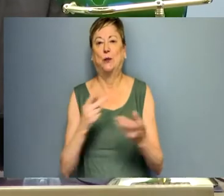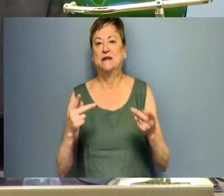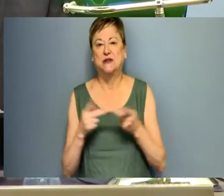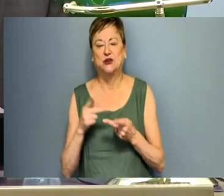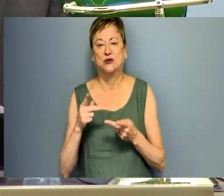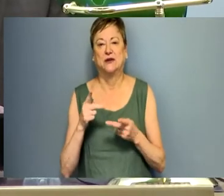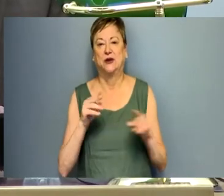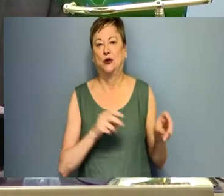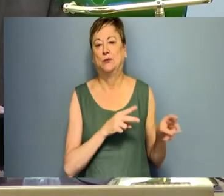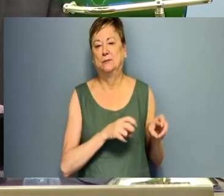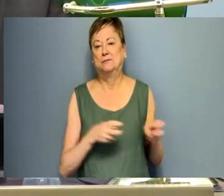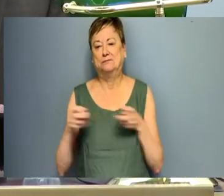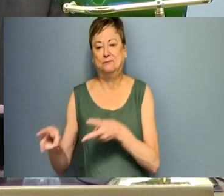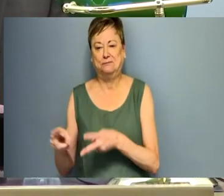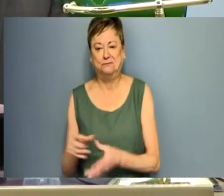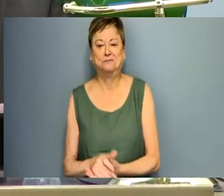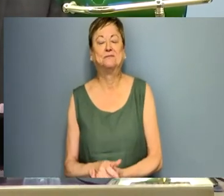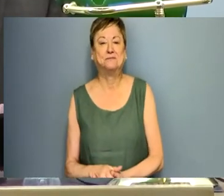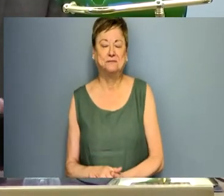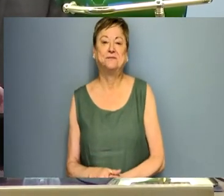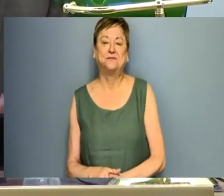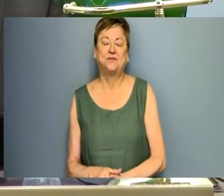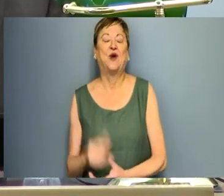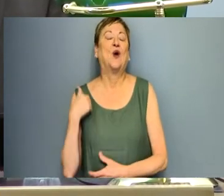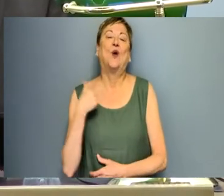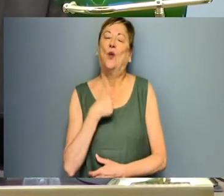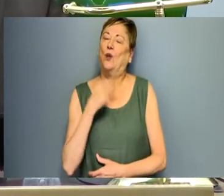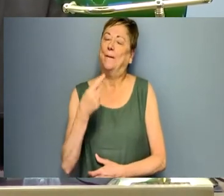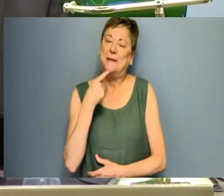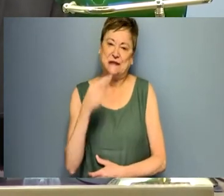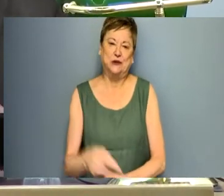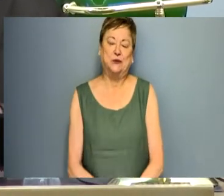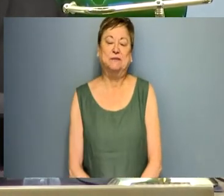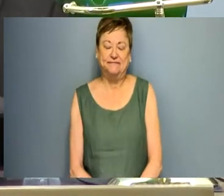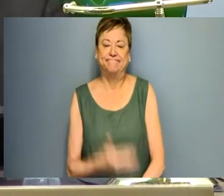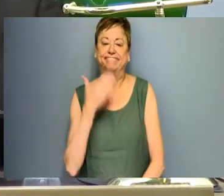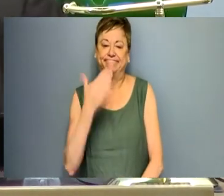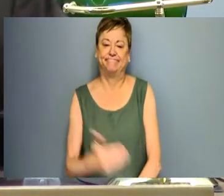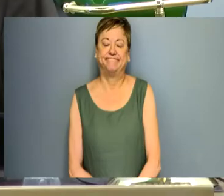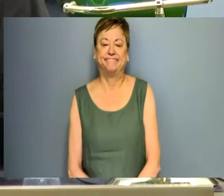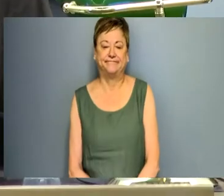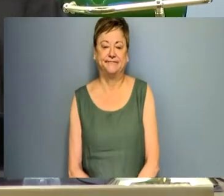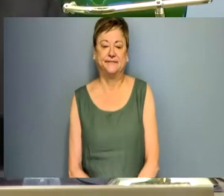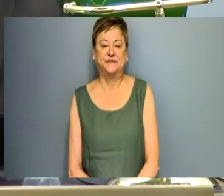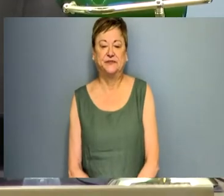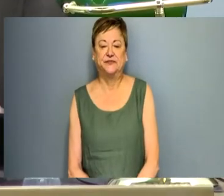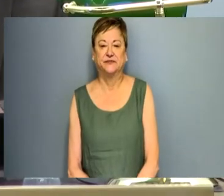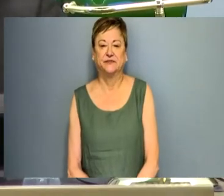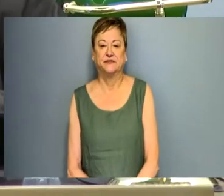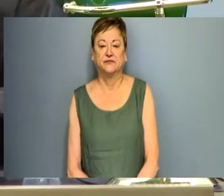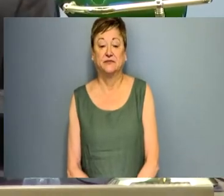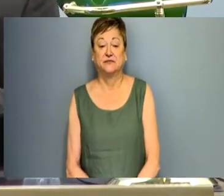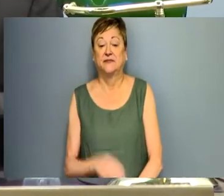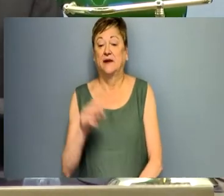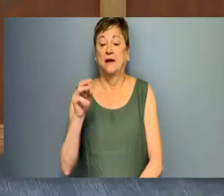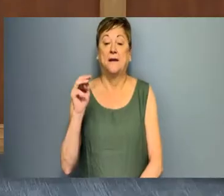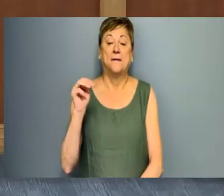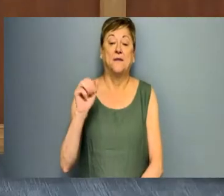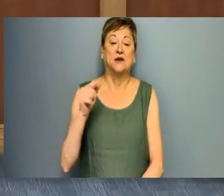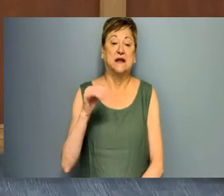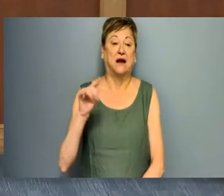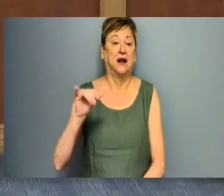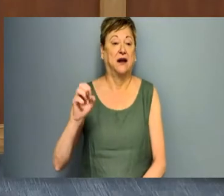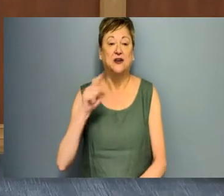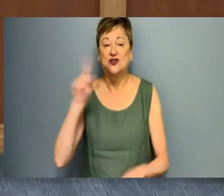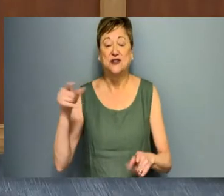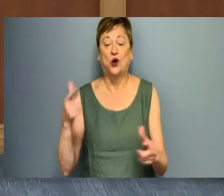you're moving into. But we really are, we're really going to miss you. Thank you. Commissioner Segley? Just a quick